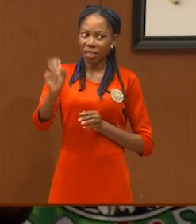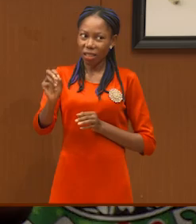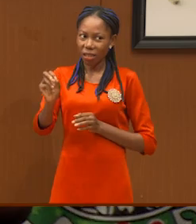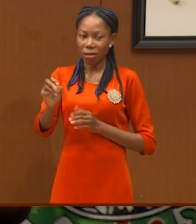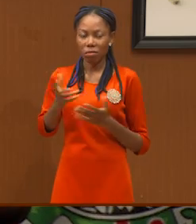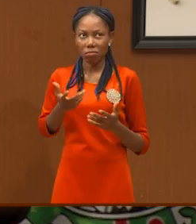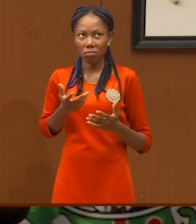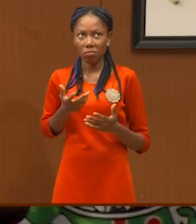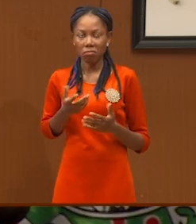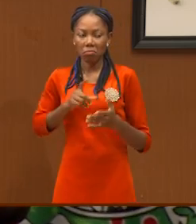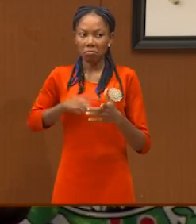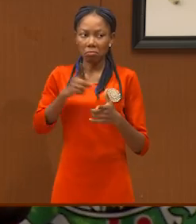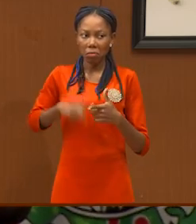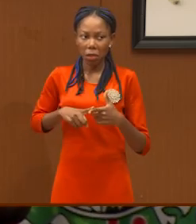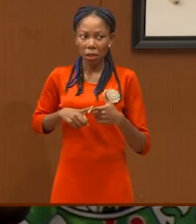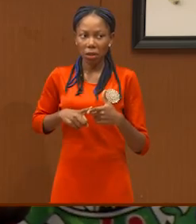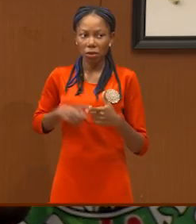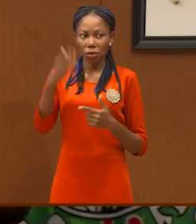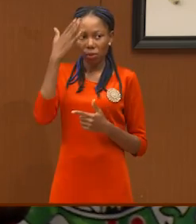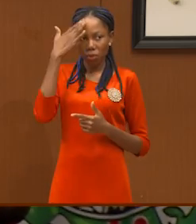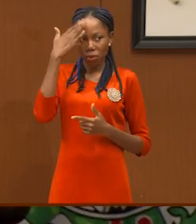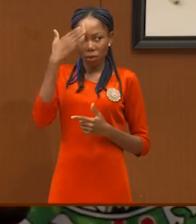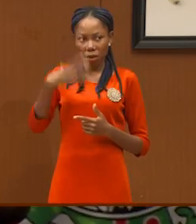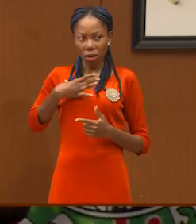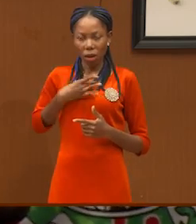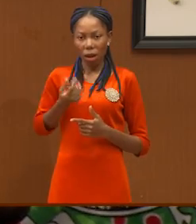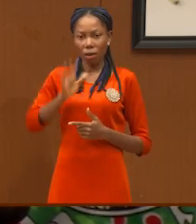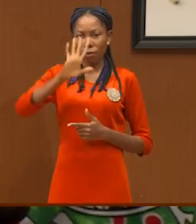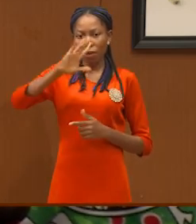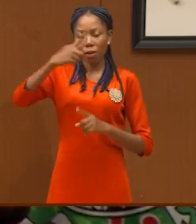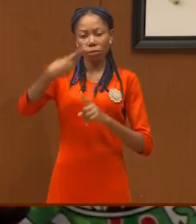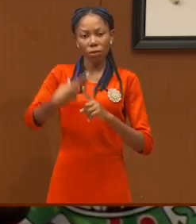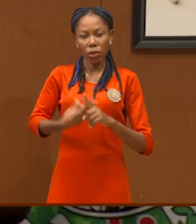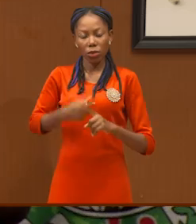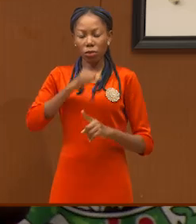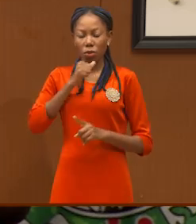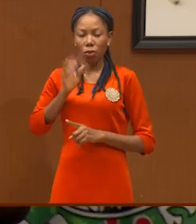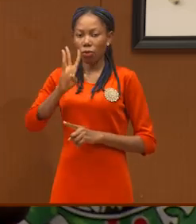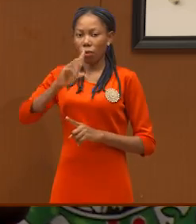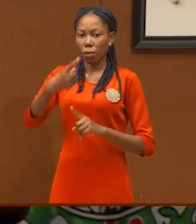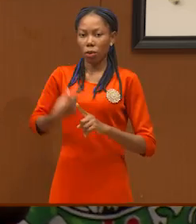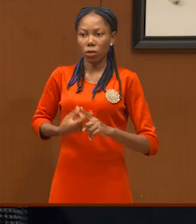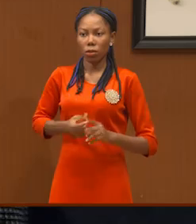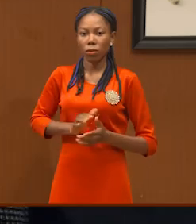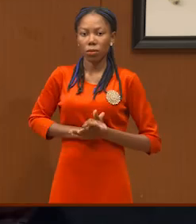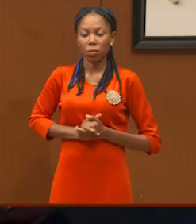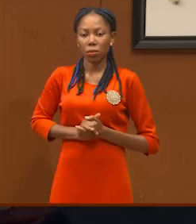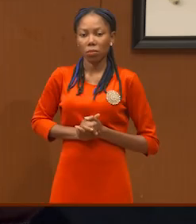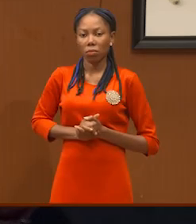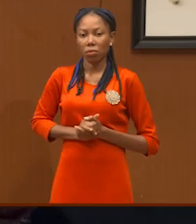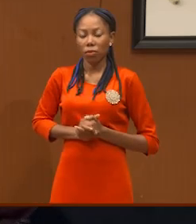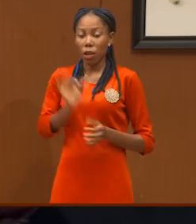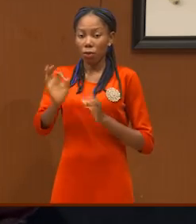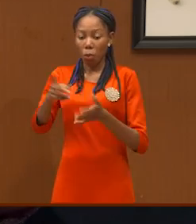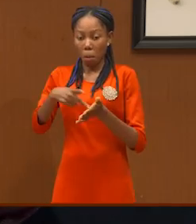30, then you have to be looking at 5 months. 5 months, okay. Not 4 months. That's 5, okay. You